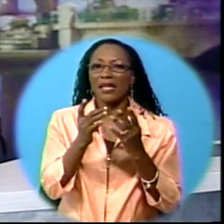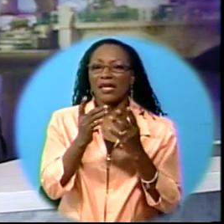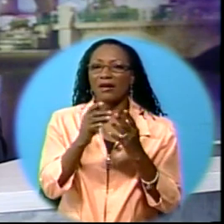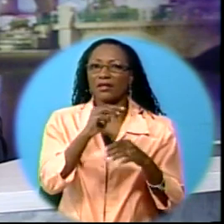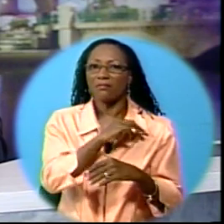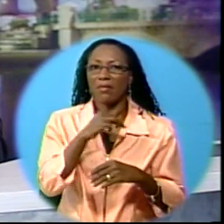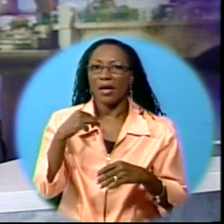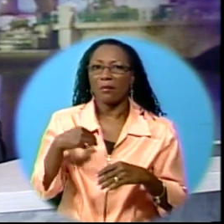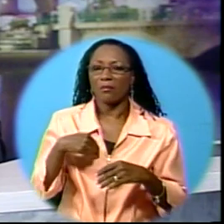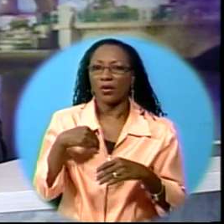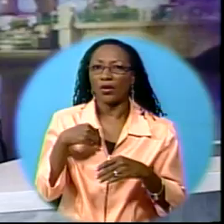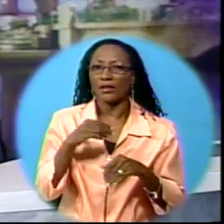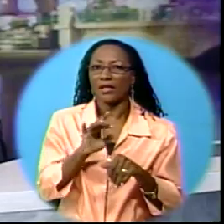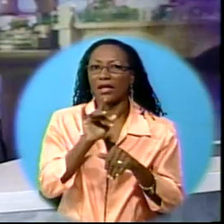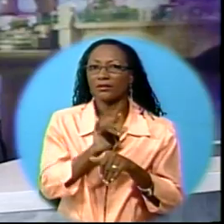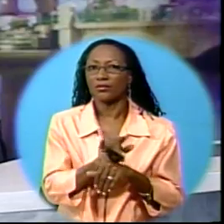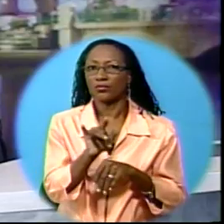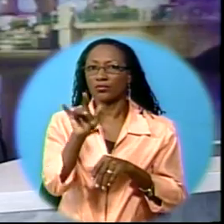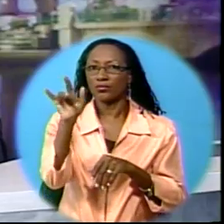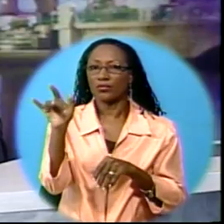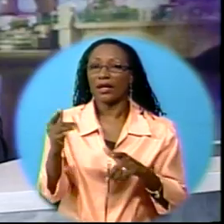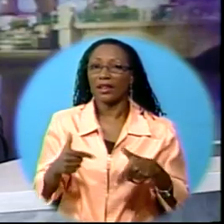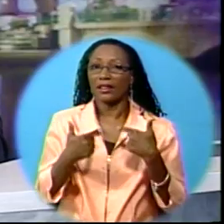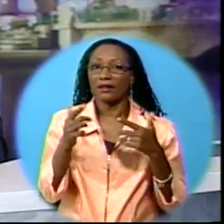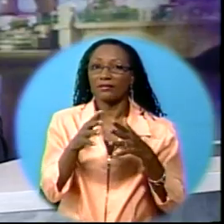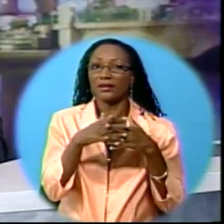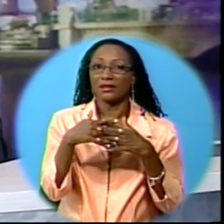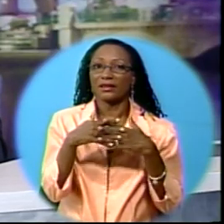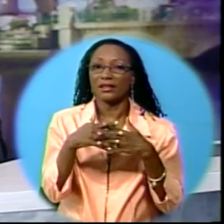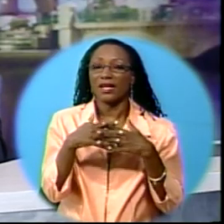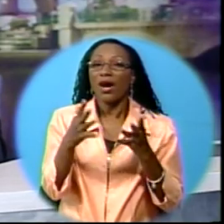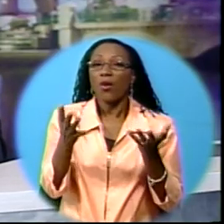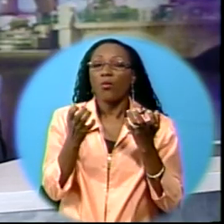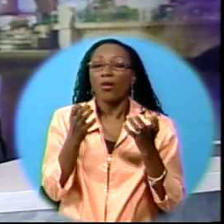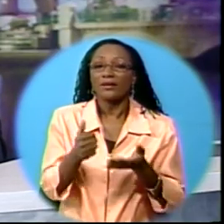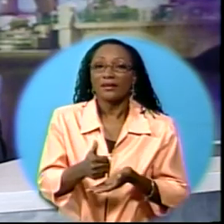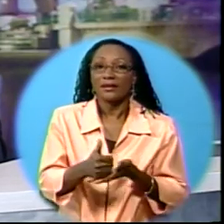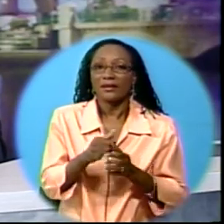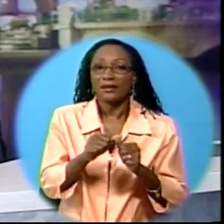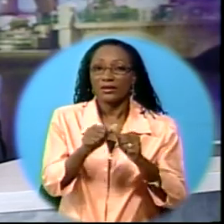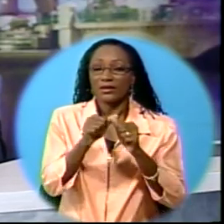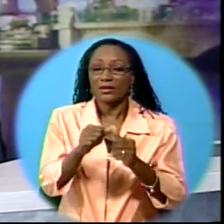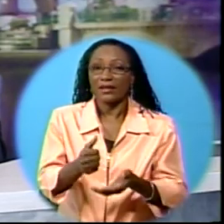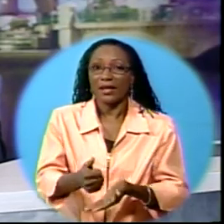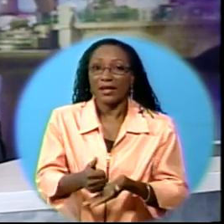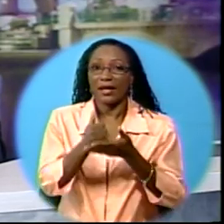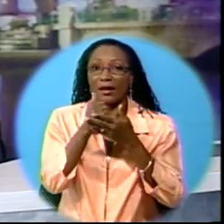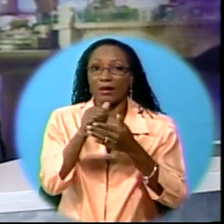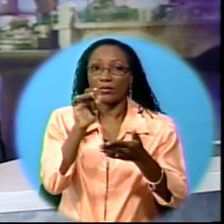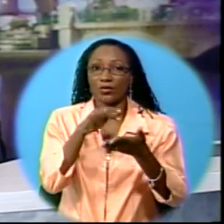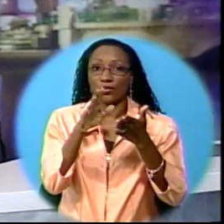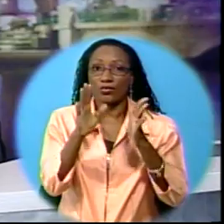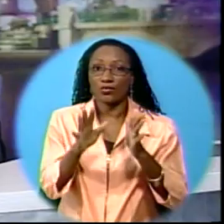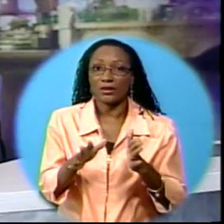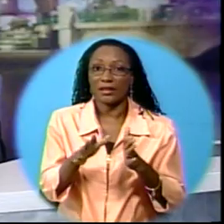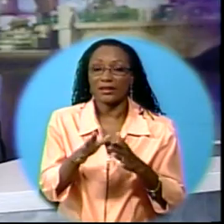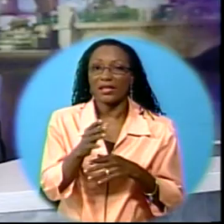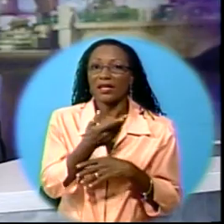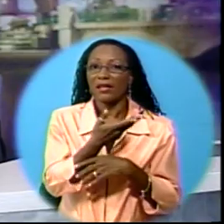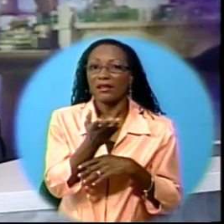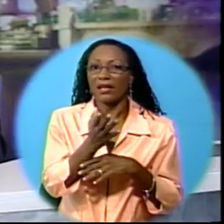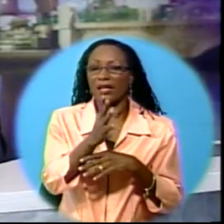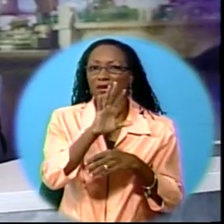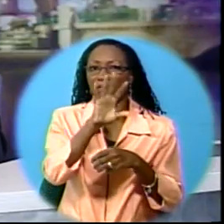but they've continued the tradition of helping students. The program has been expanded from 2 schools to include 1 school from